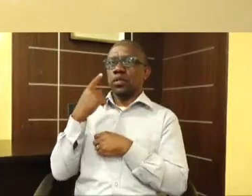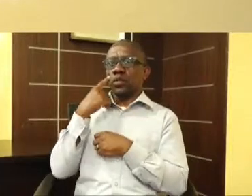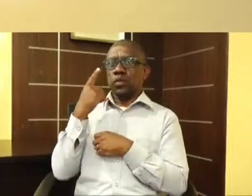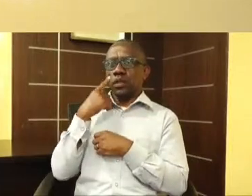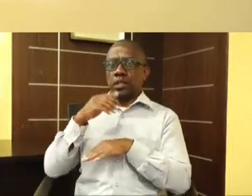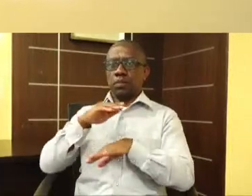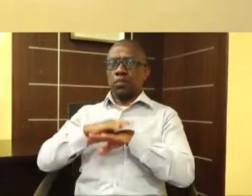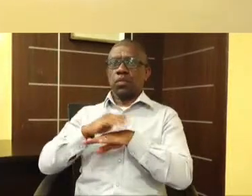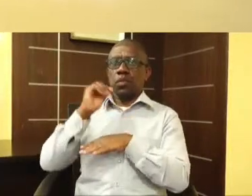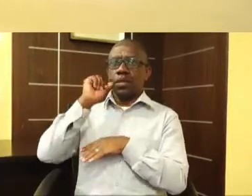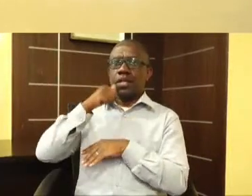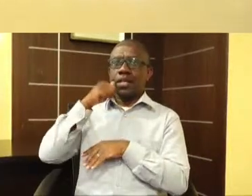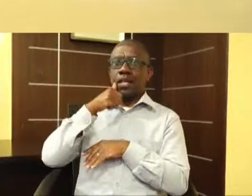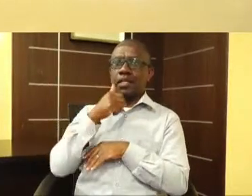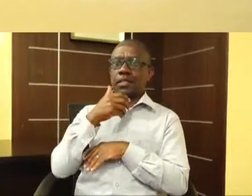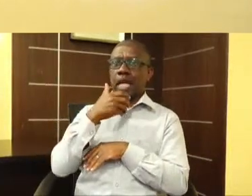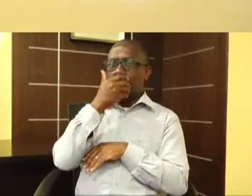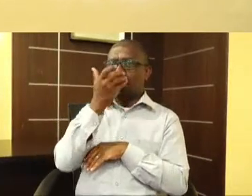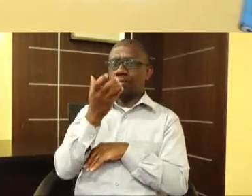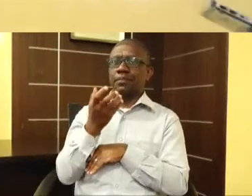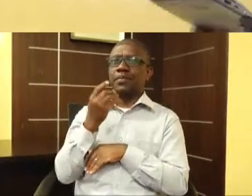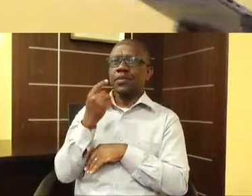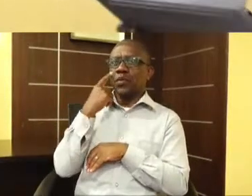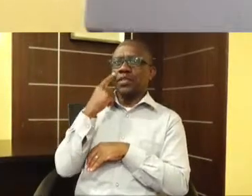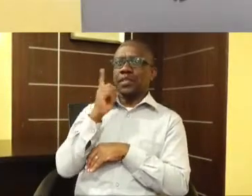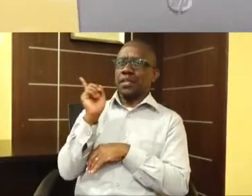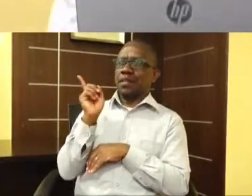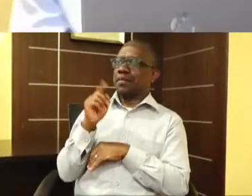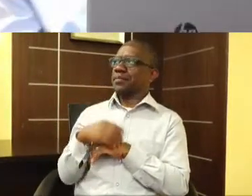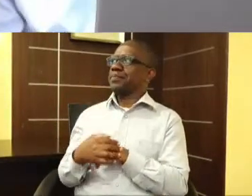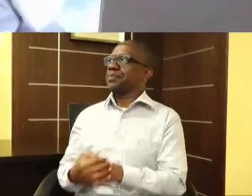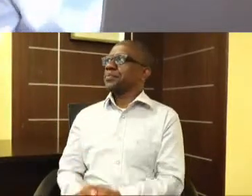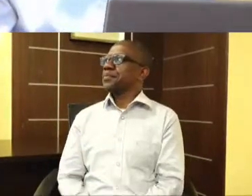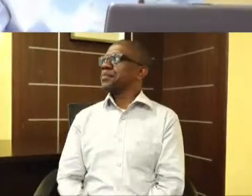tomatoes that we saw you eating there. So karibu.